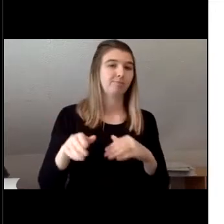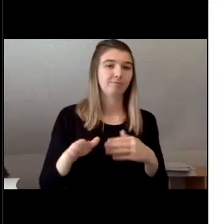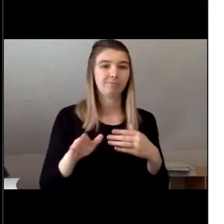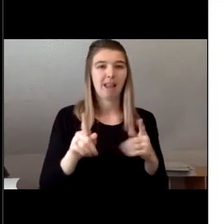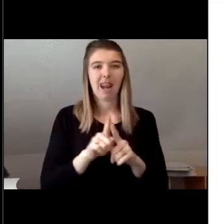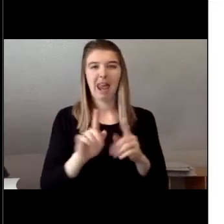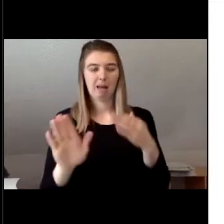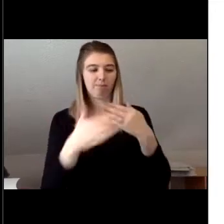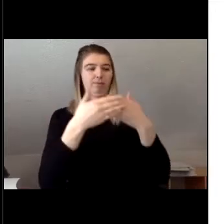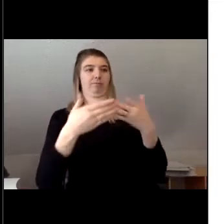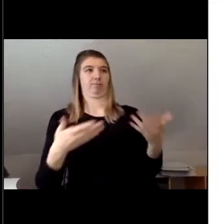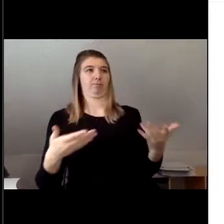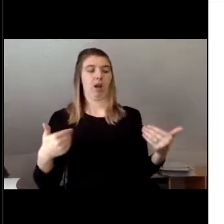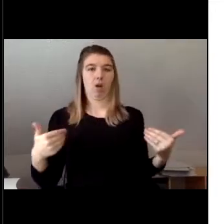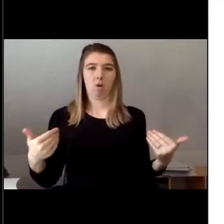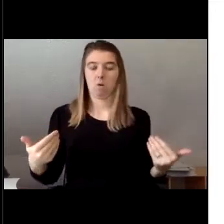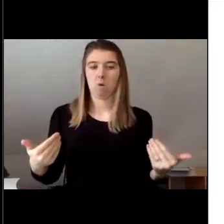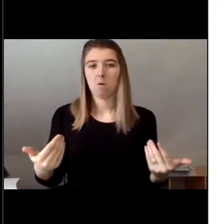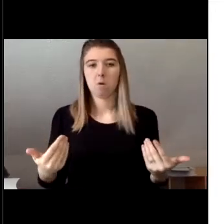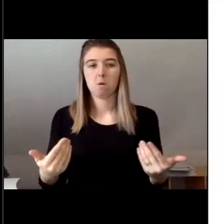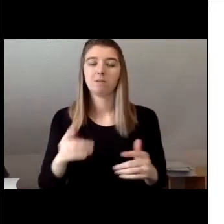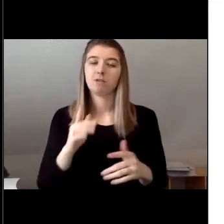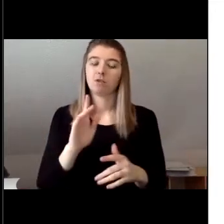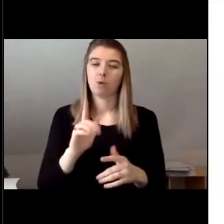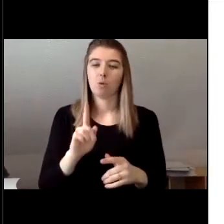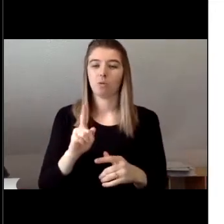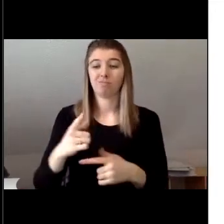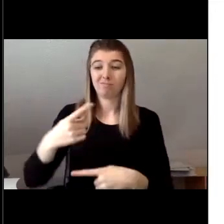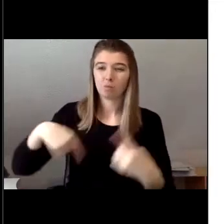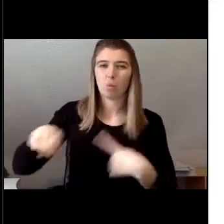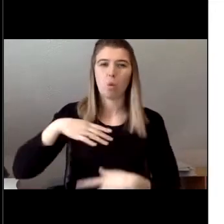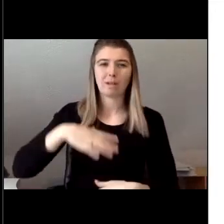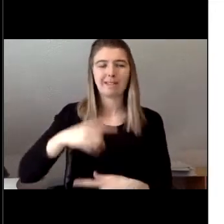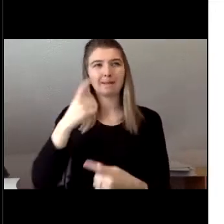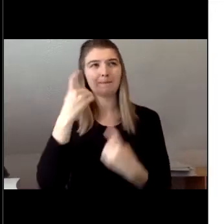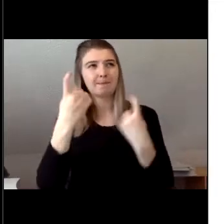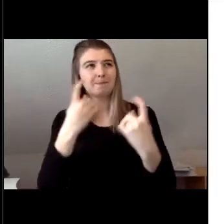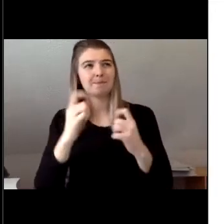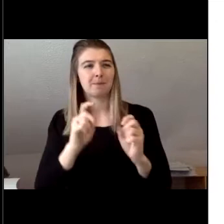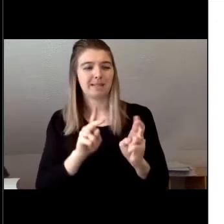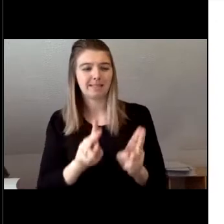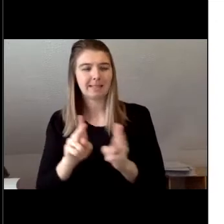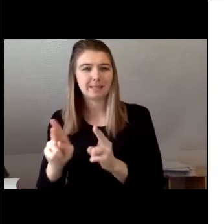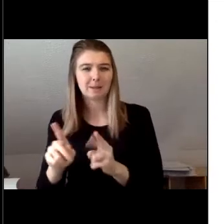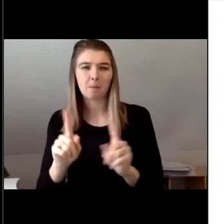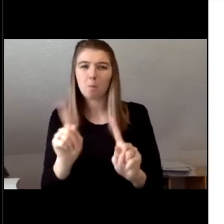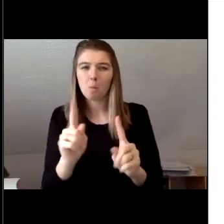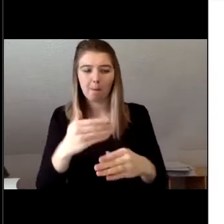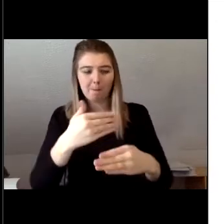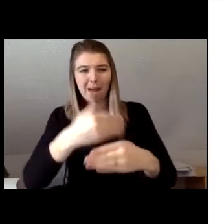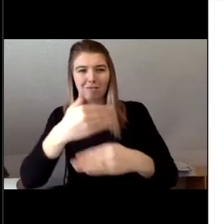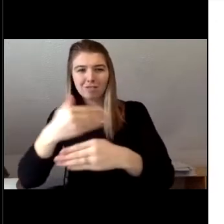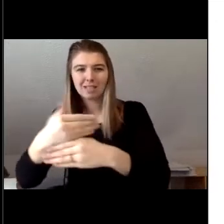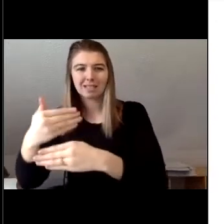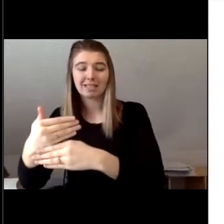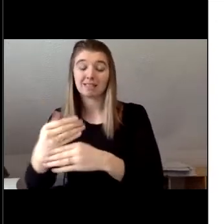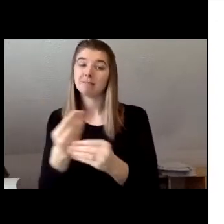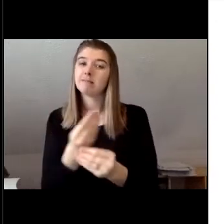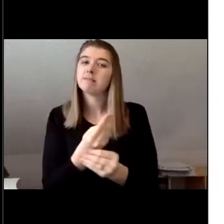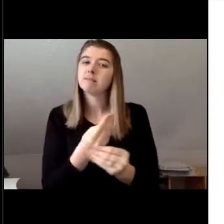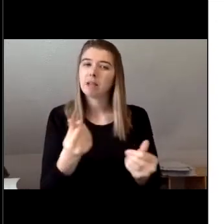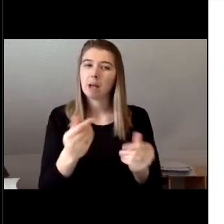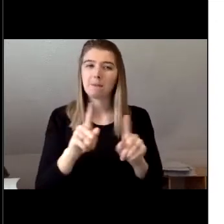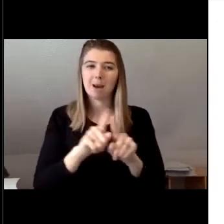that pipeline and see where are the barriers. Some of these are structural barriers. These will be deeply ingrained power